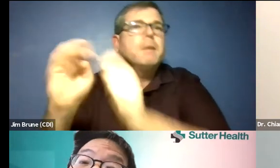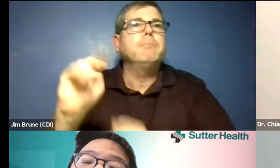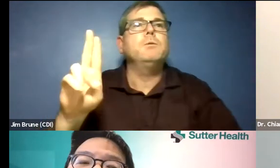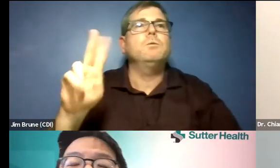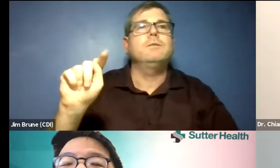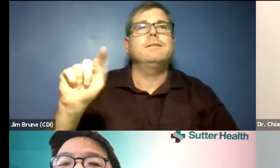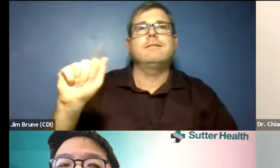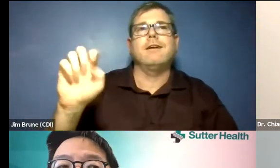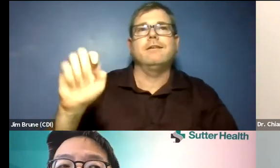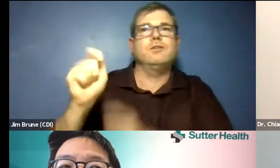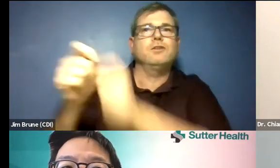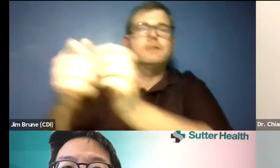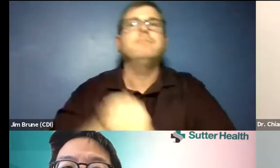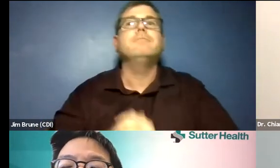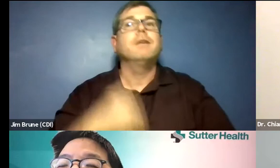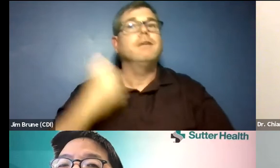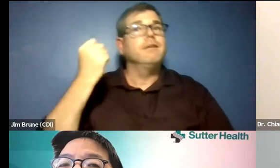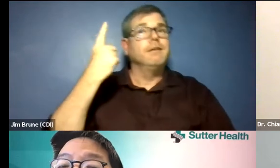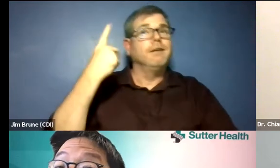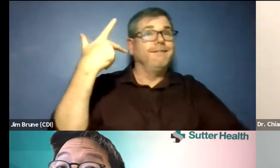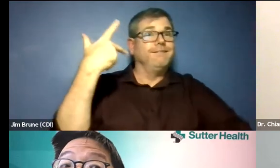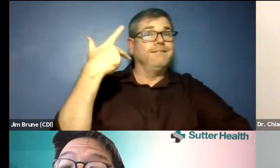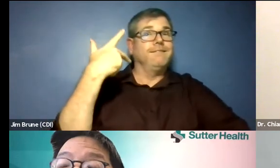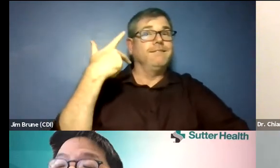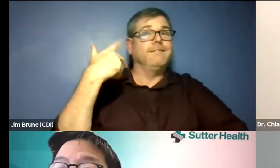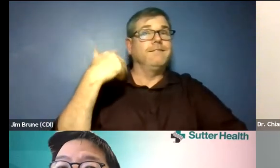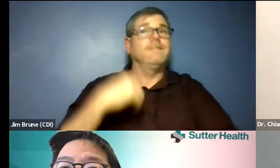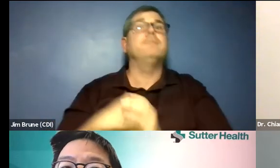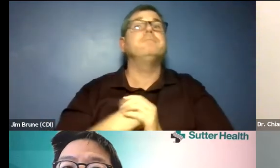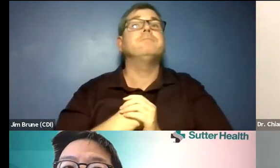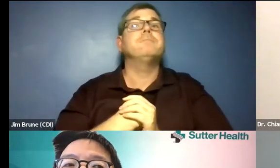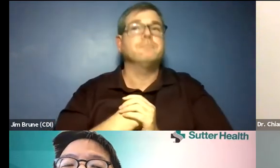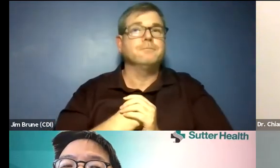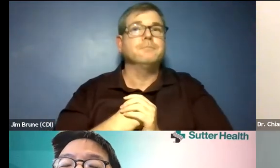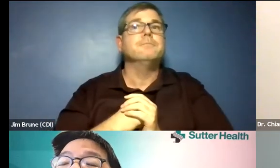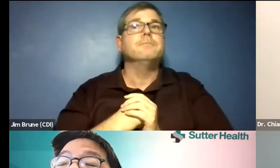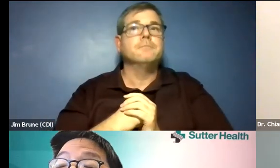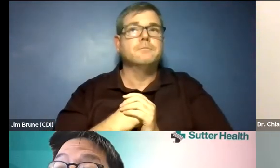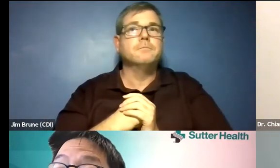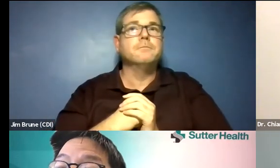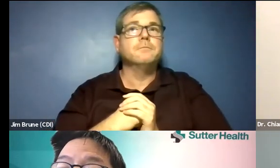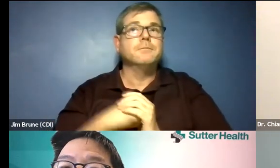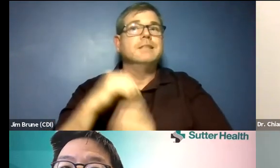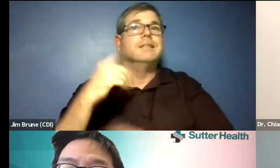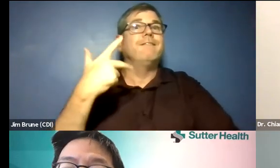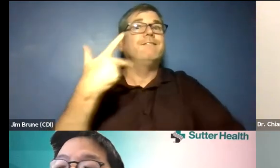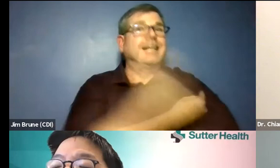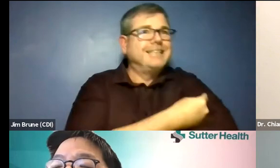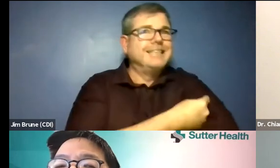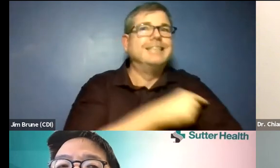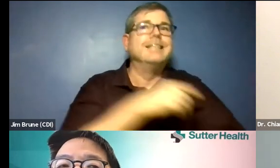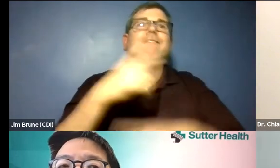our current vaccines less effective. They're very effective right now against what we see out in